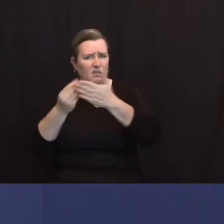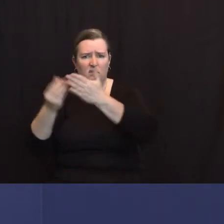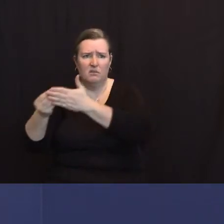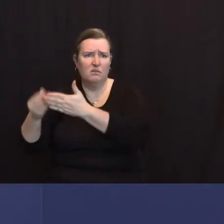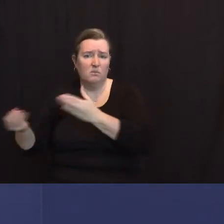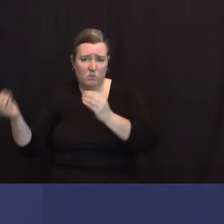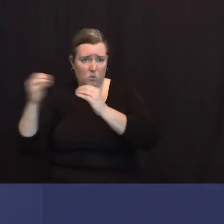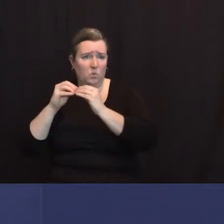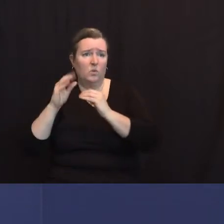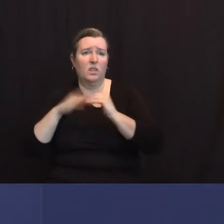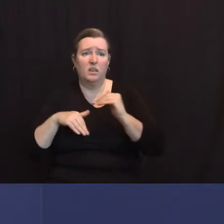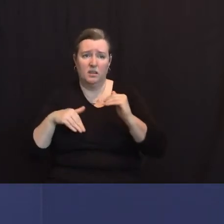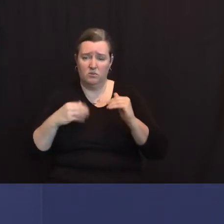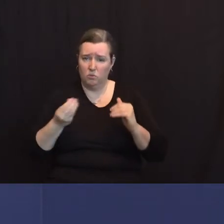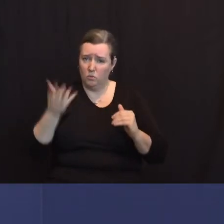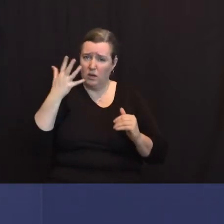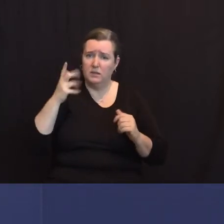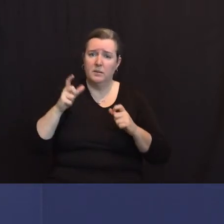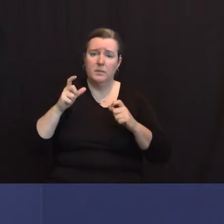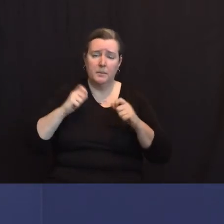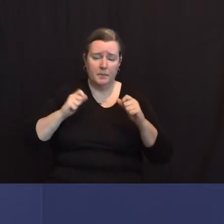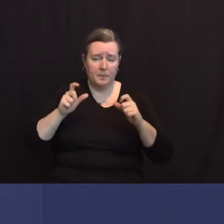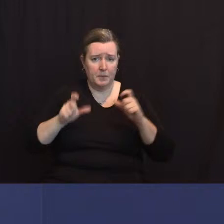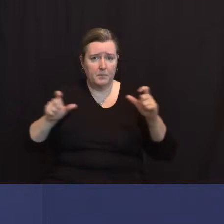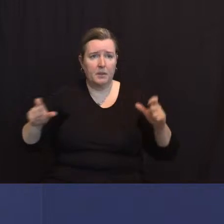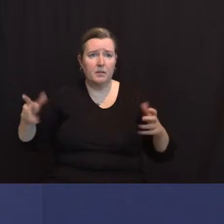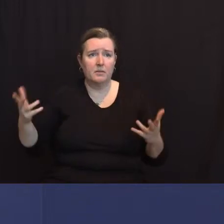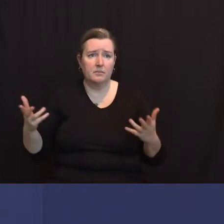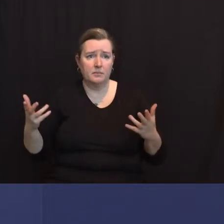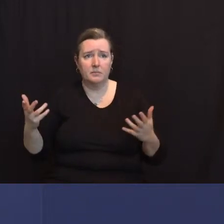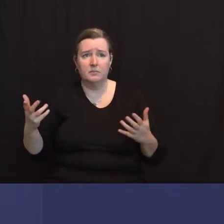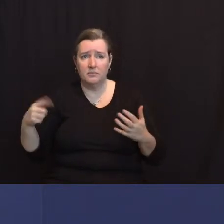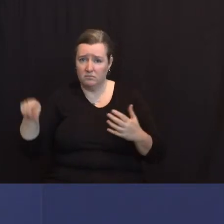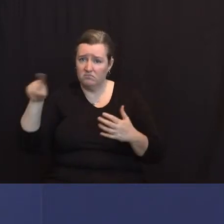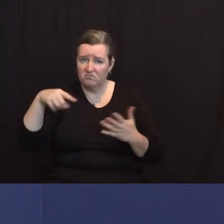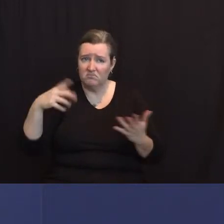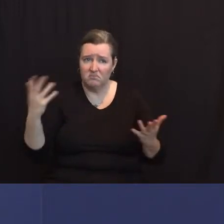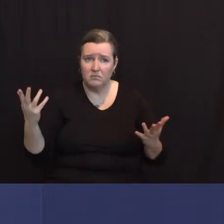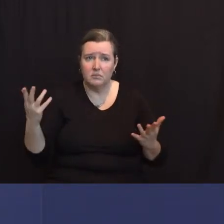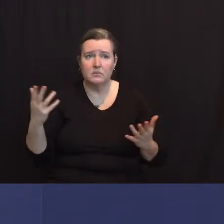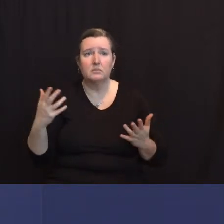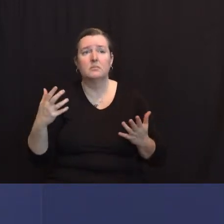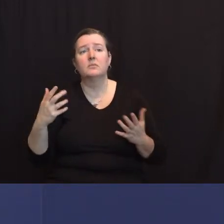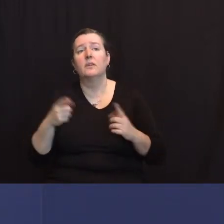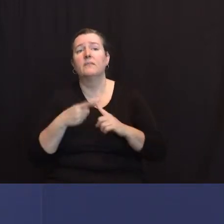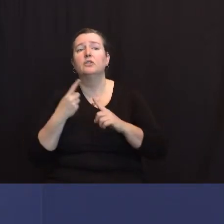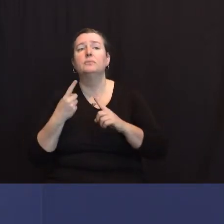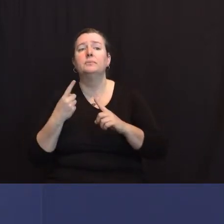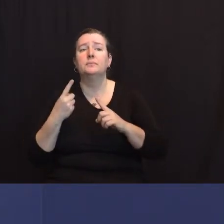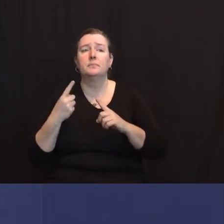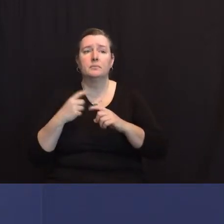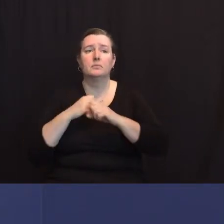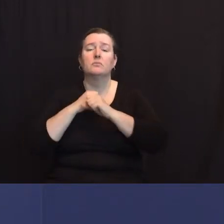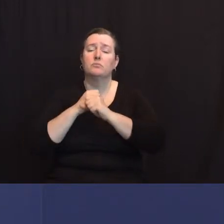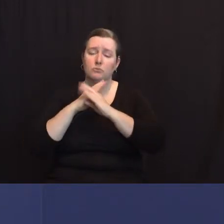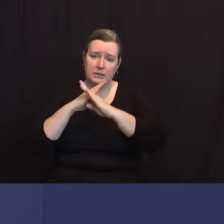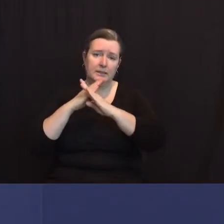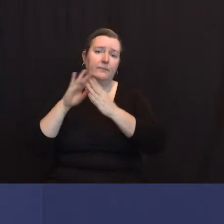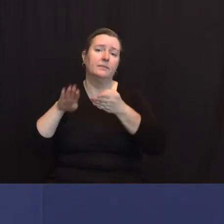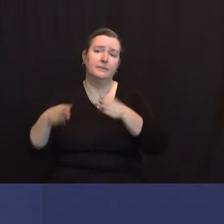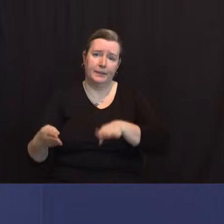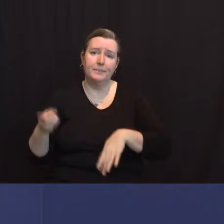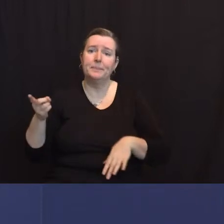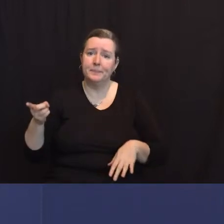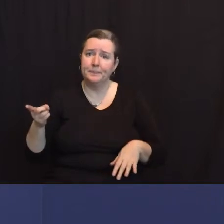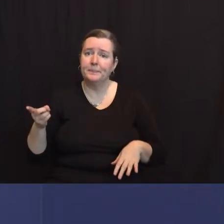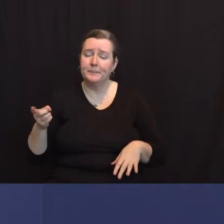counterparts. So that's our focus in both areas, prevent first and foremost mortality and morbidity. For One other- residents